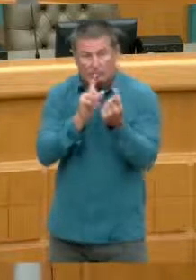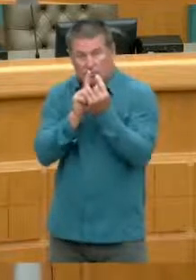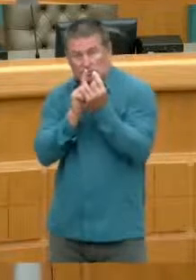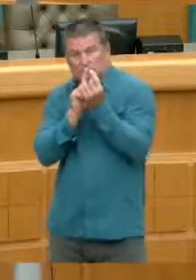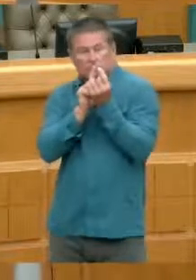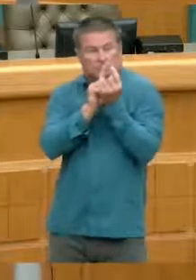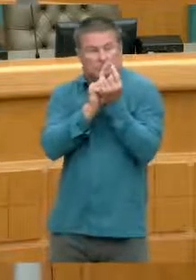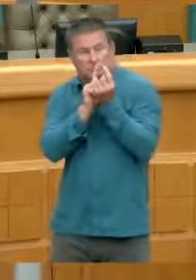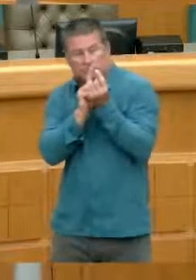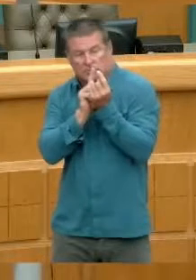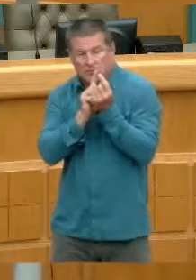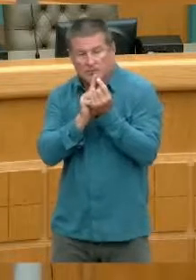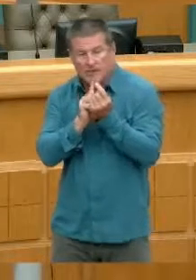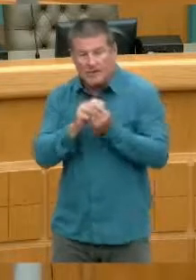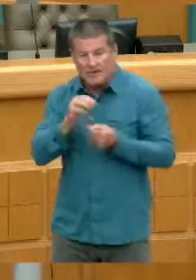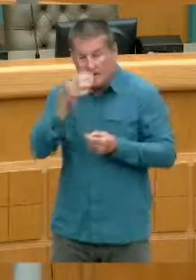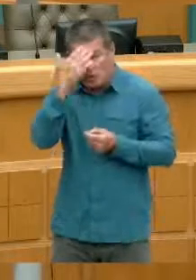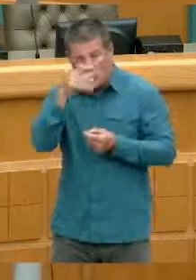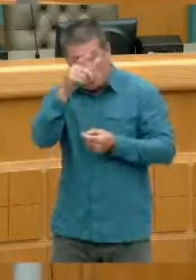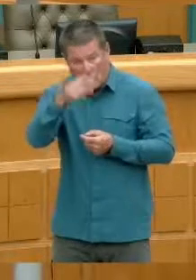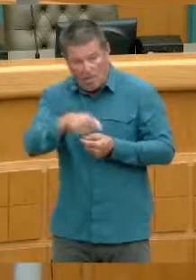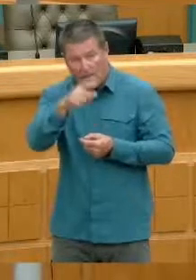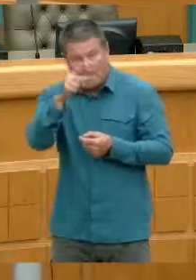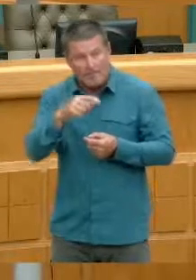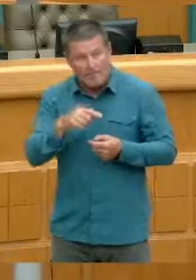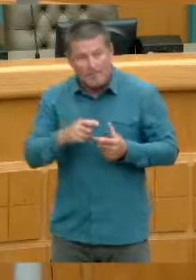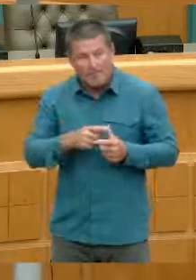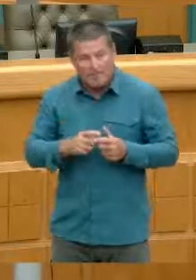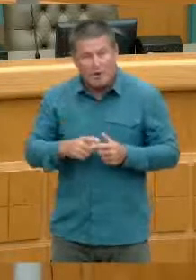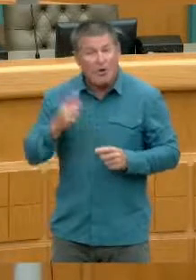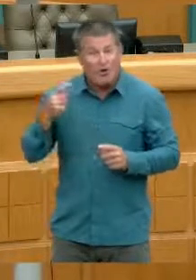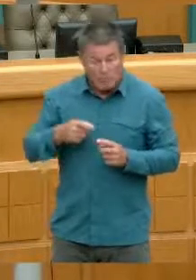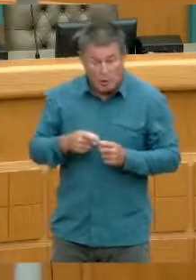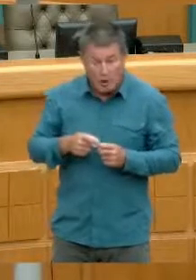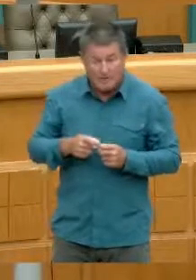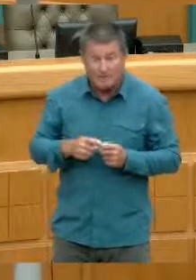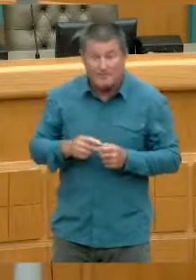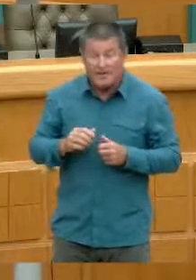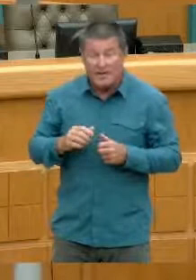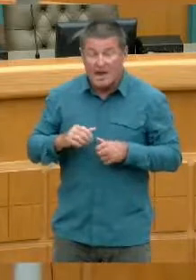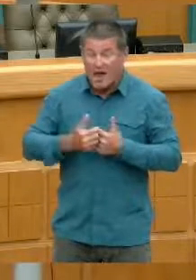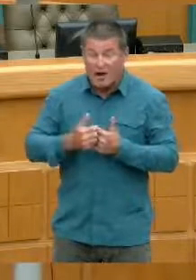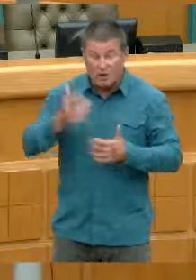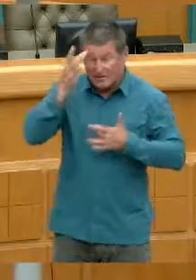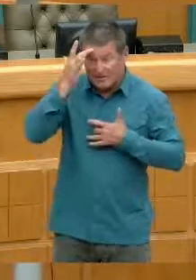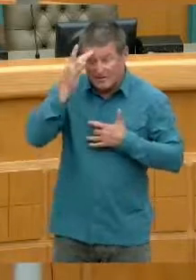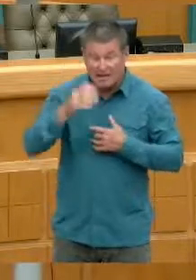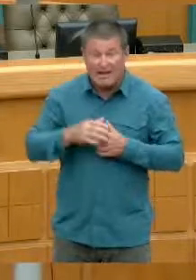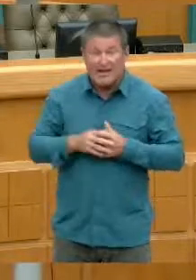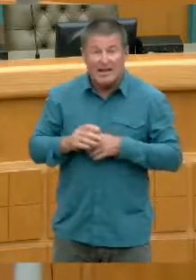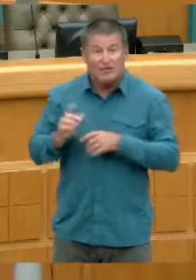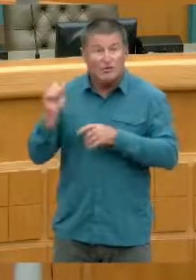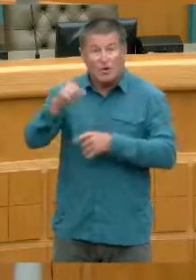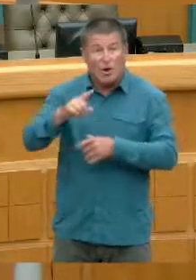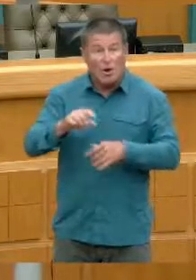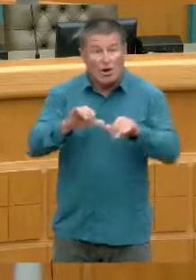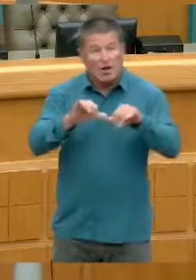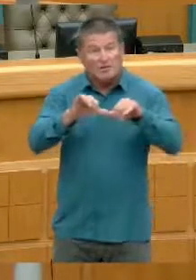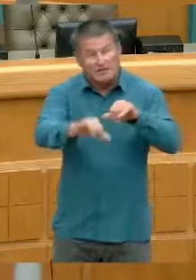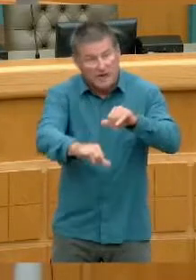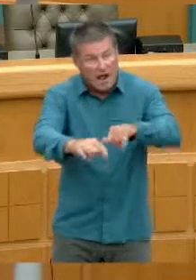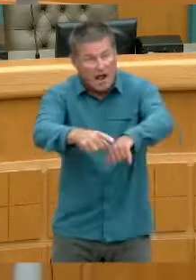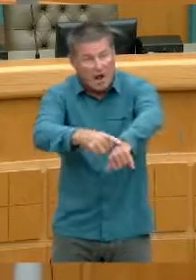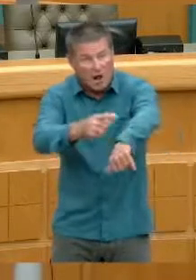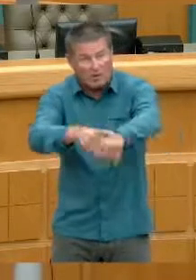your household for long periods of time. It is all about density and duration of the contact. When